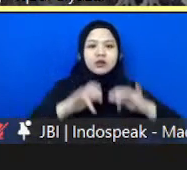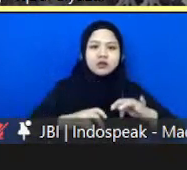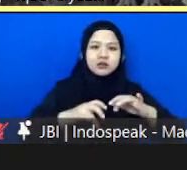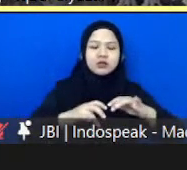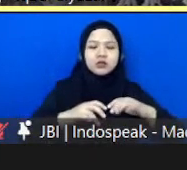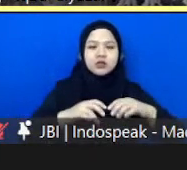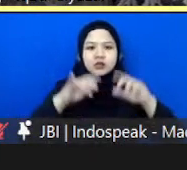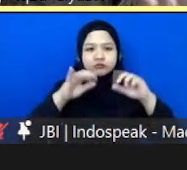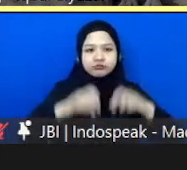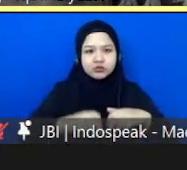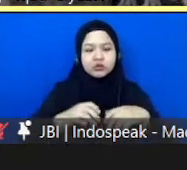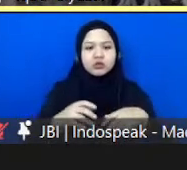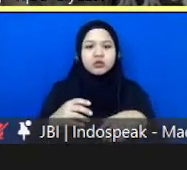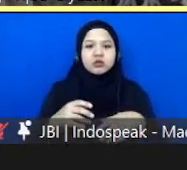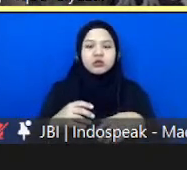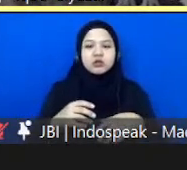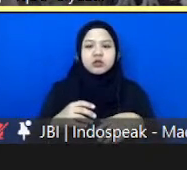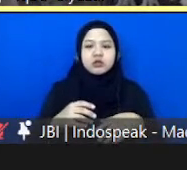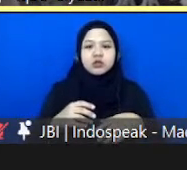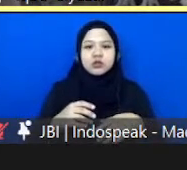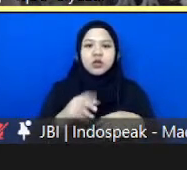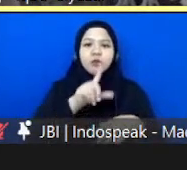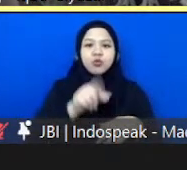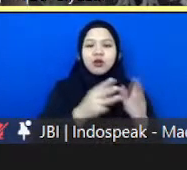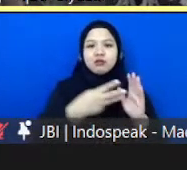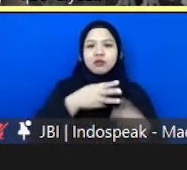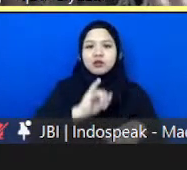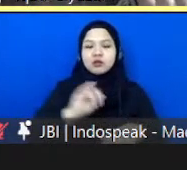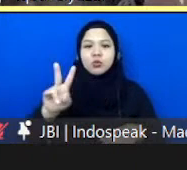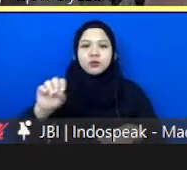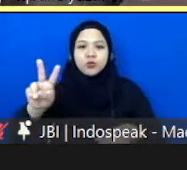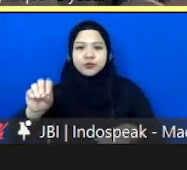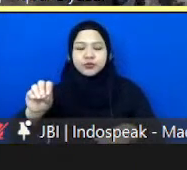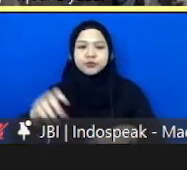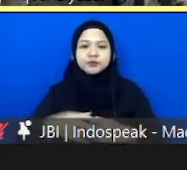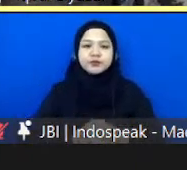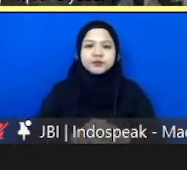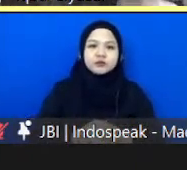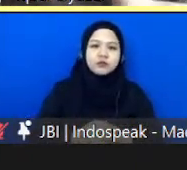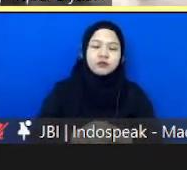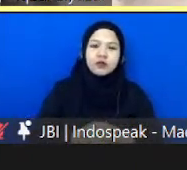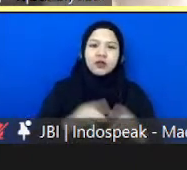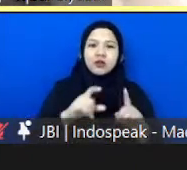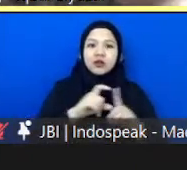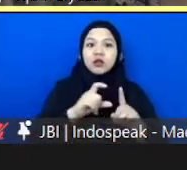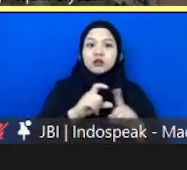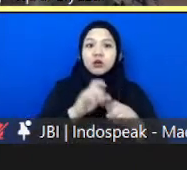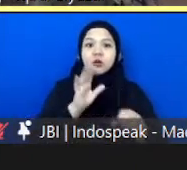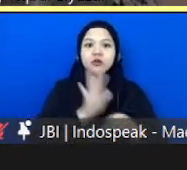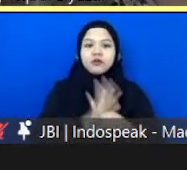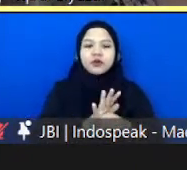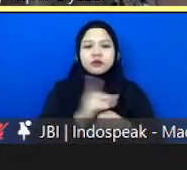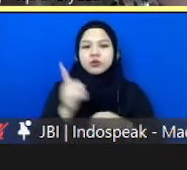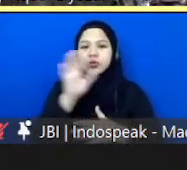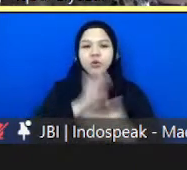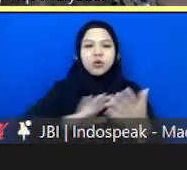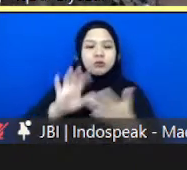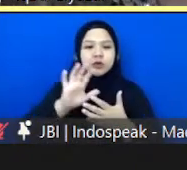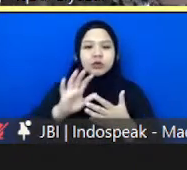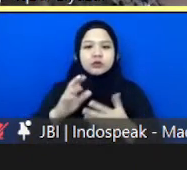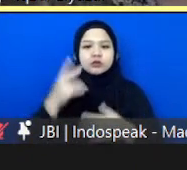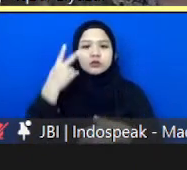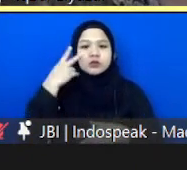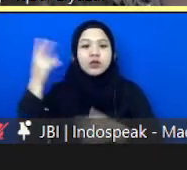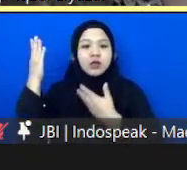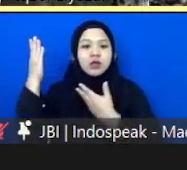2020. As you can see here, the COVID-19 data flow is complex. It started from the left side. You can see that